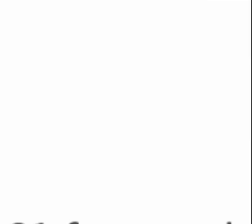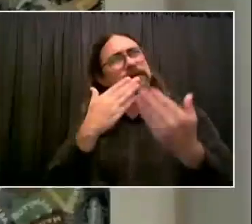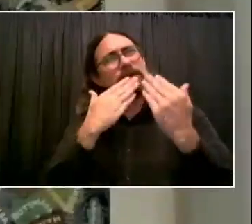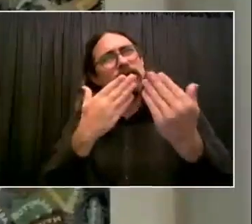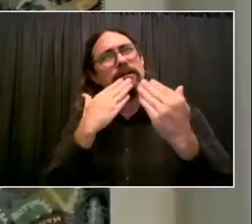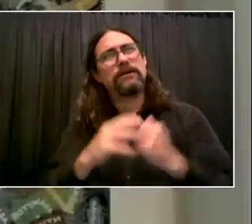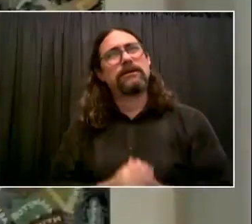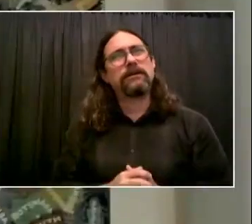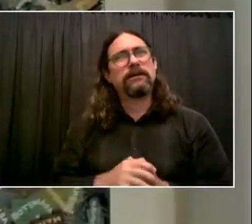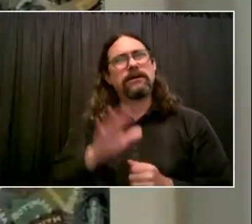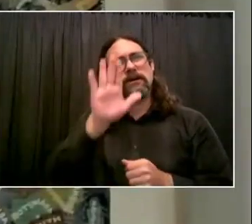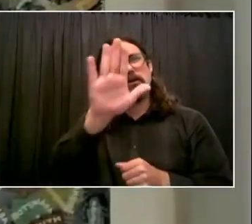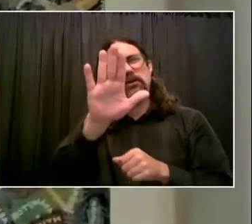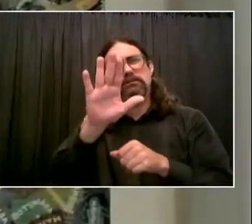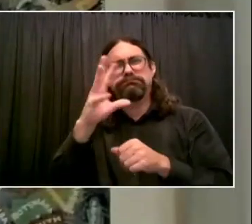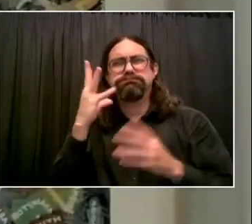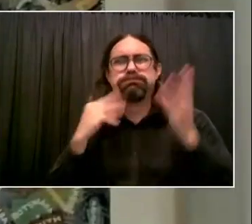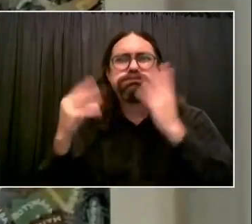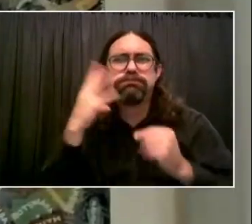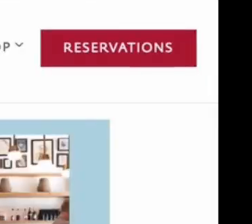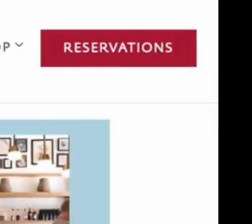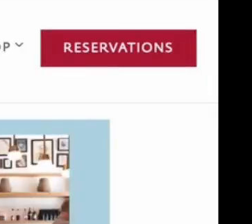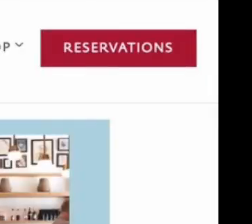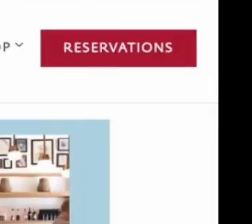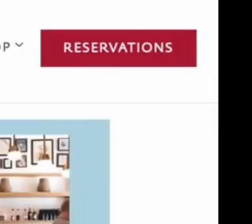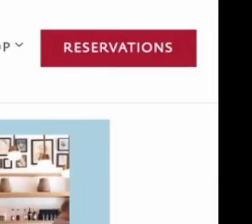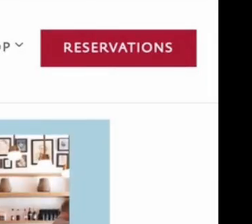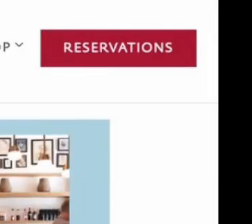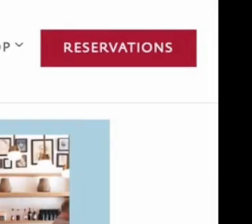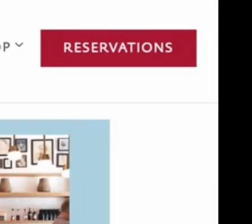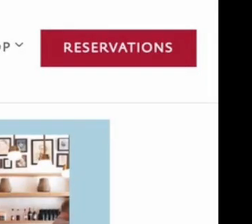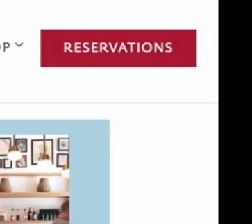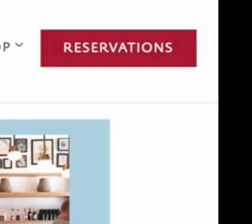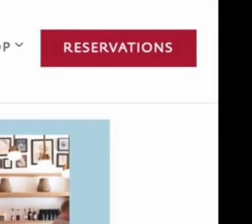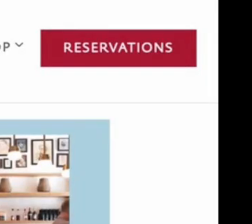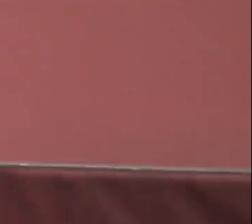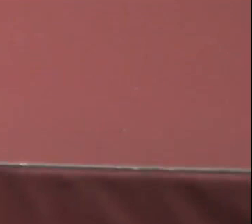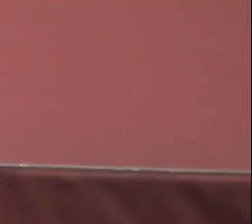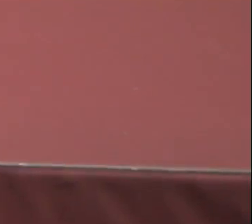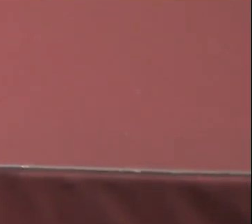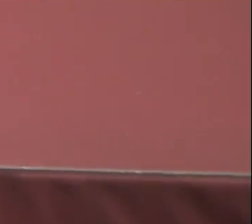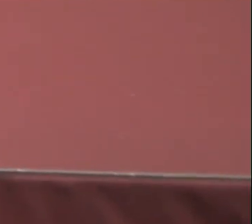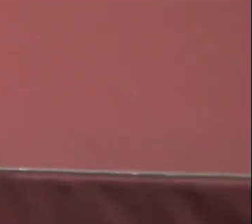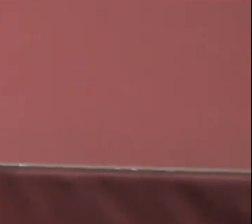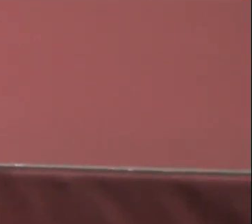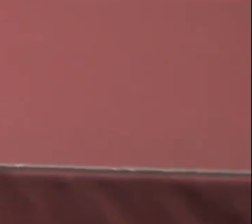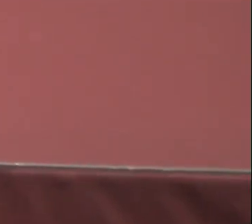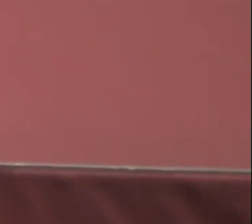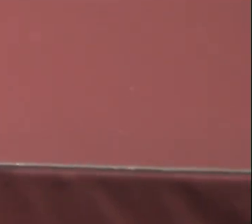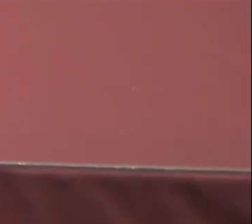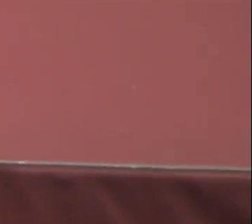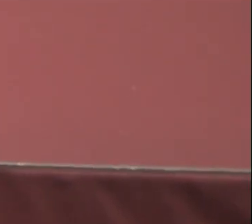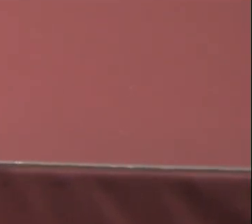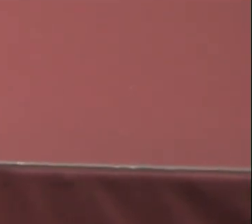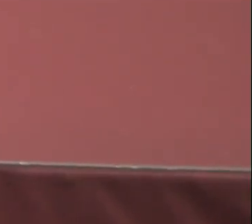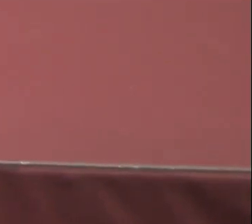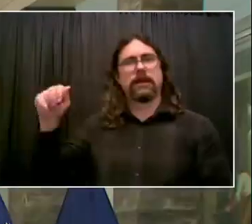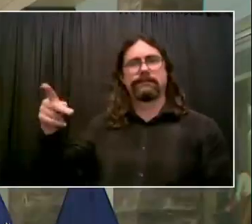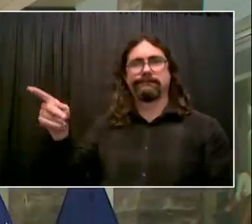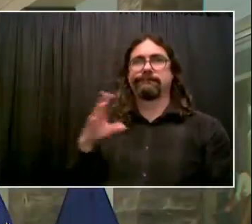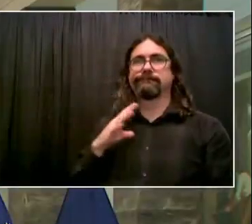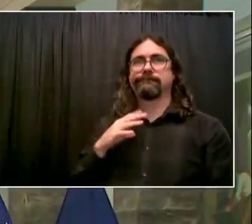well. Danny Meyer, the founder of the company that owns 18 different eateries, made the announcement this morning, and hours